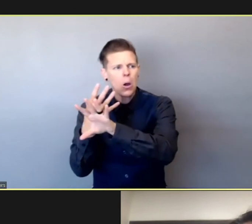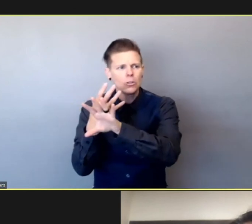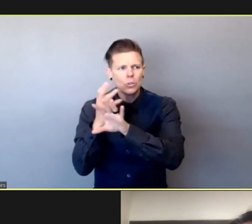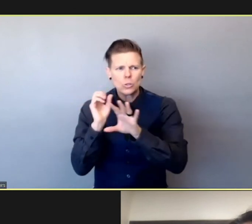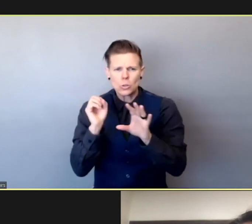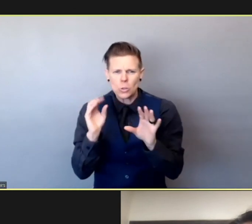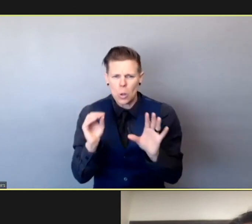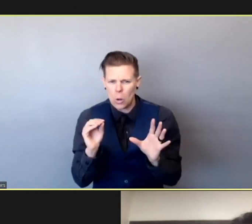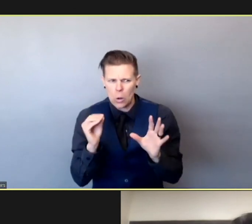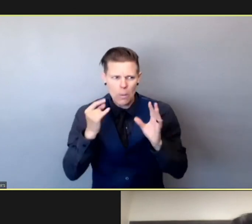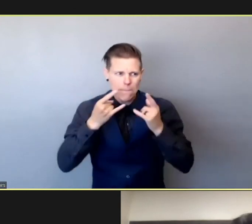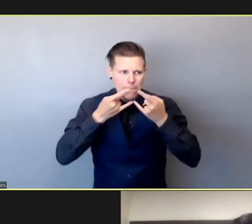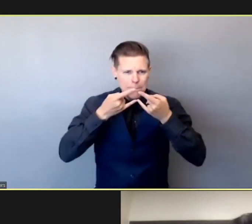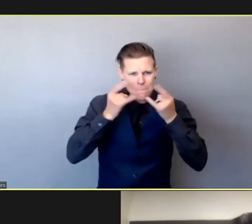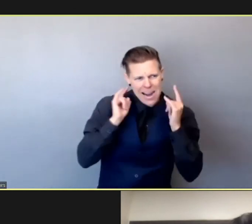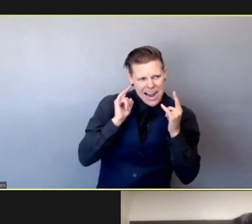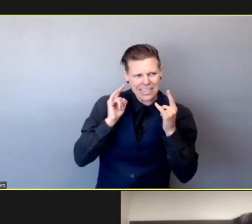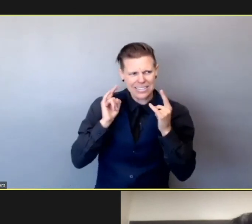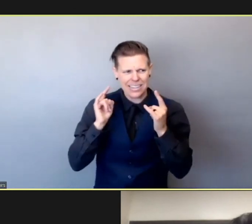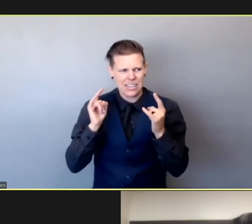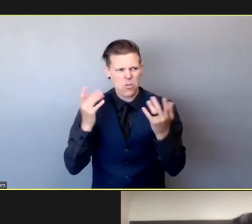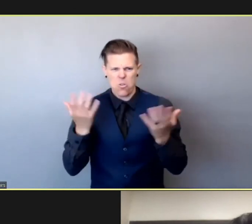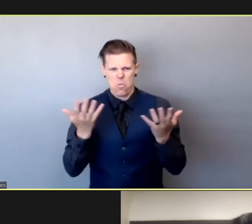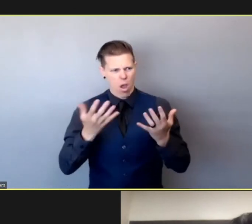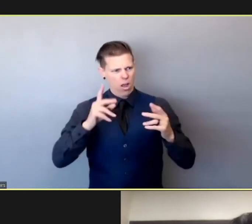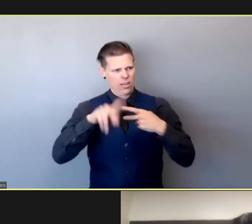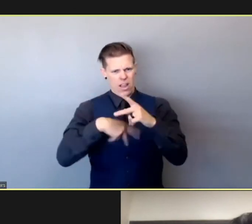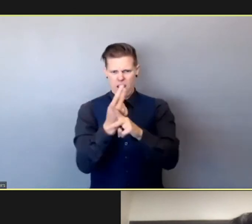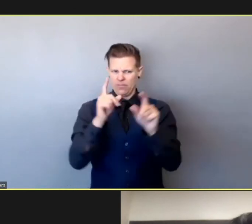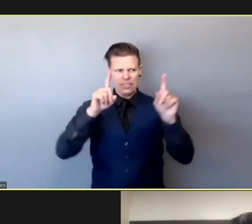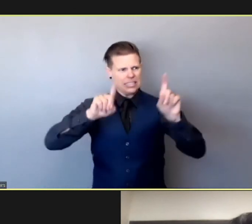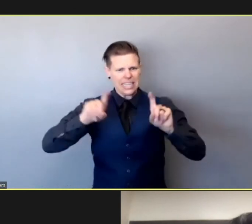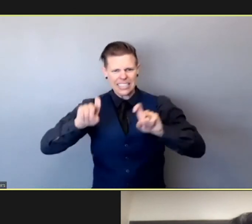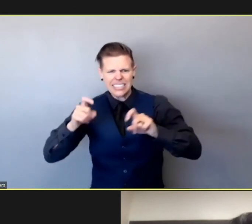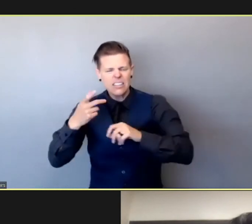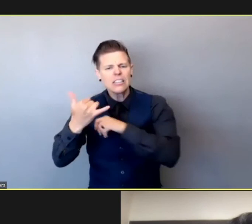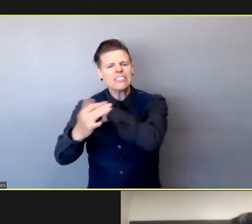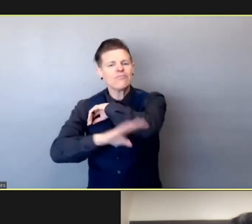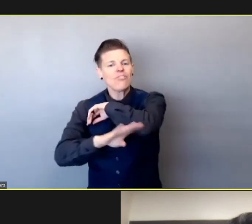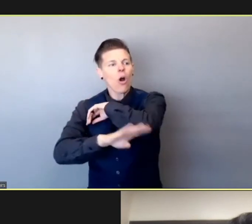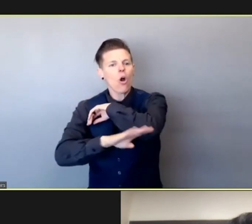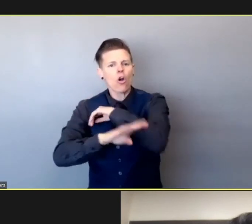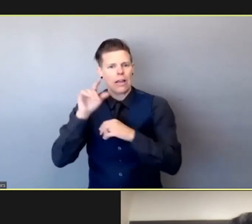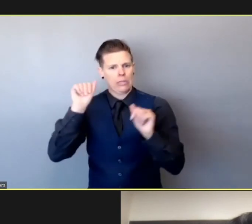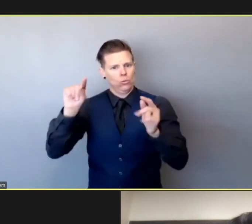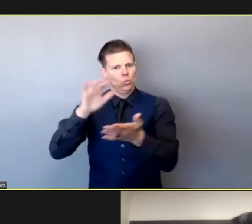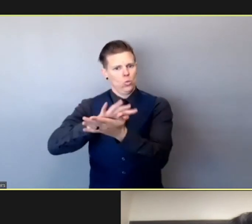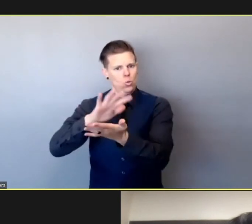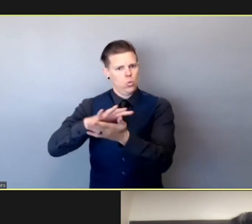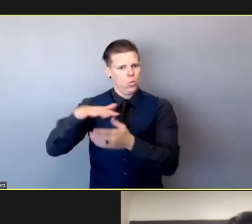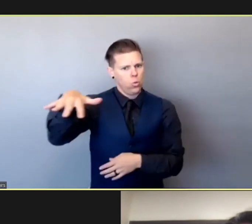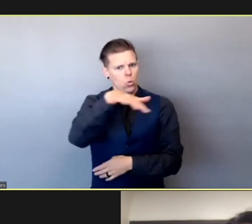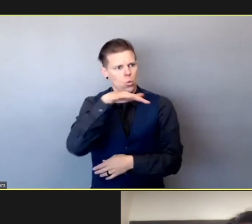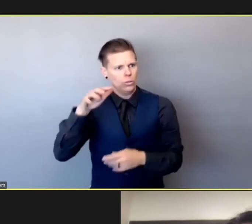of testing this fall and how you envision it kind of complementing the other things that we're